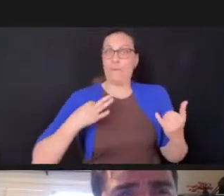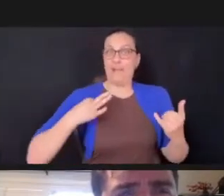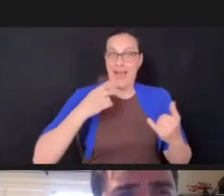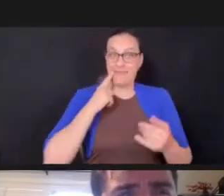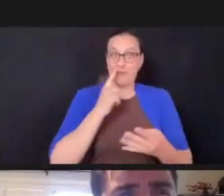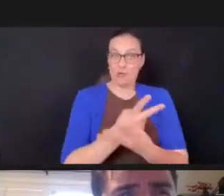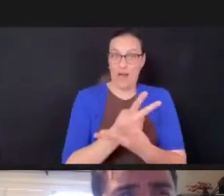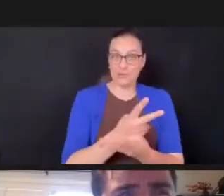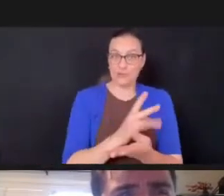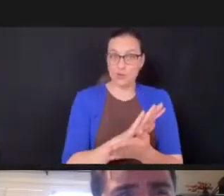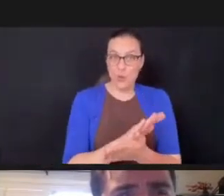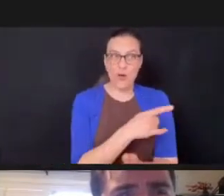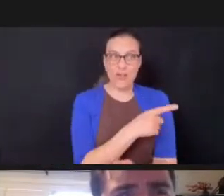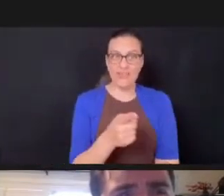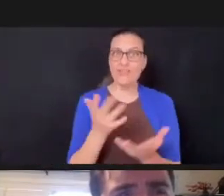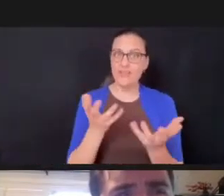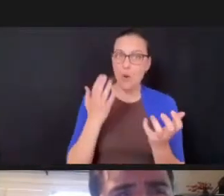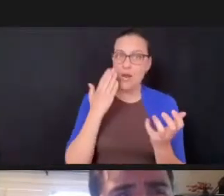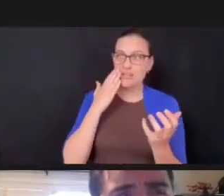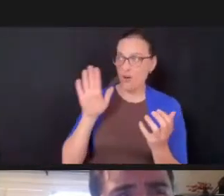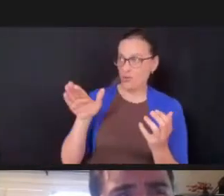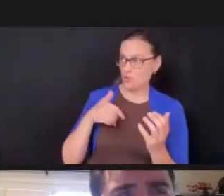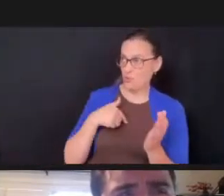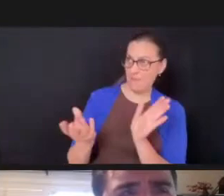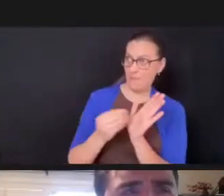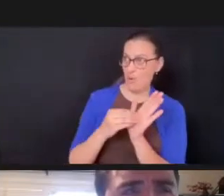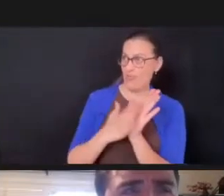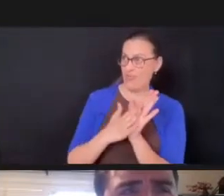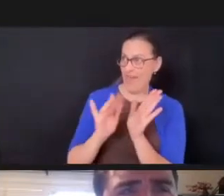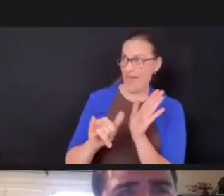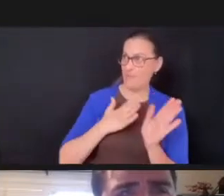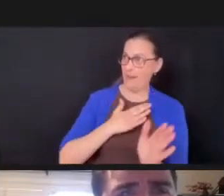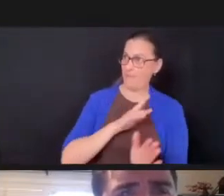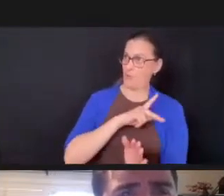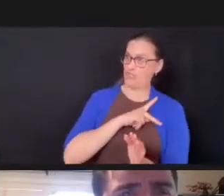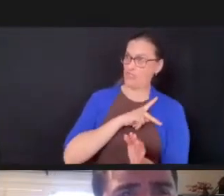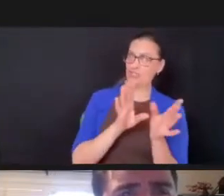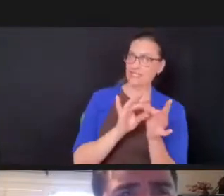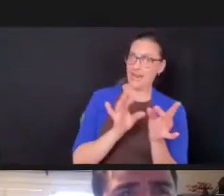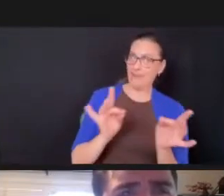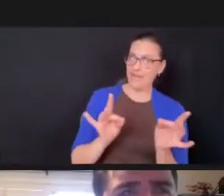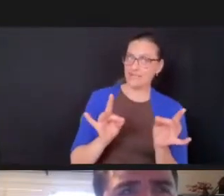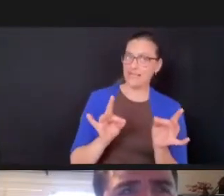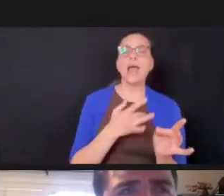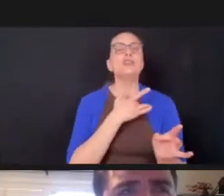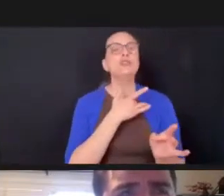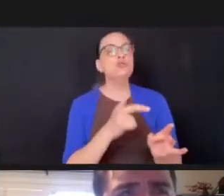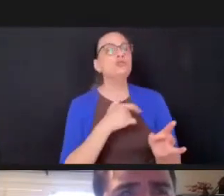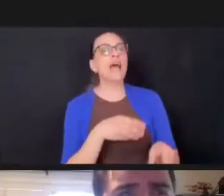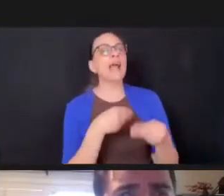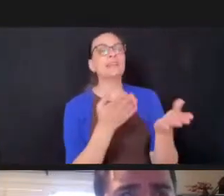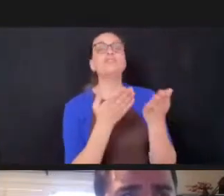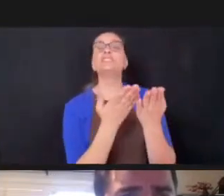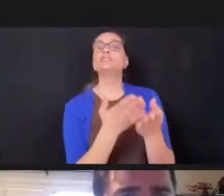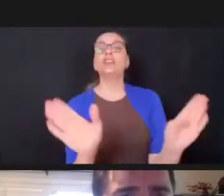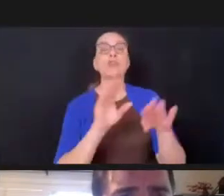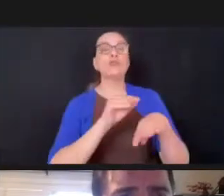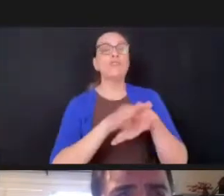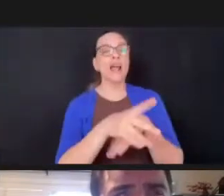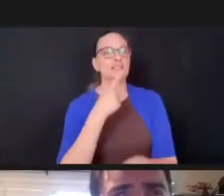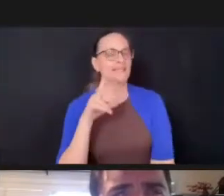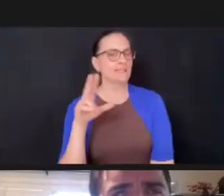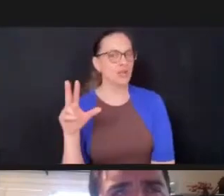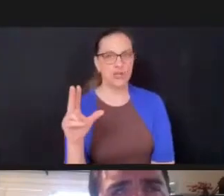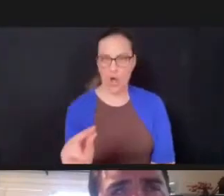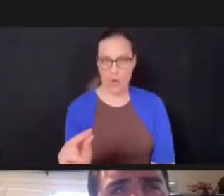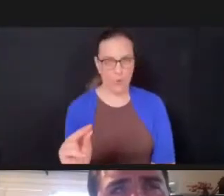statement? And usually I give them the advice, you know, the general advice is no. It's really hard to know